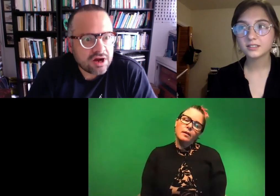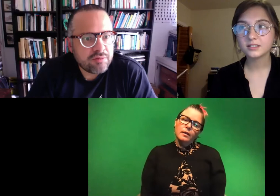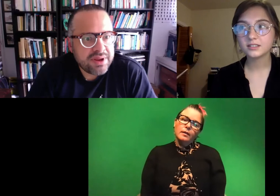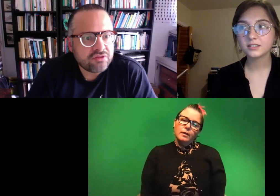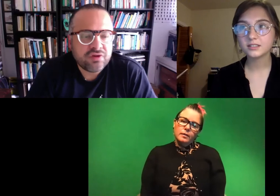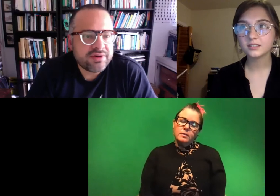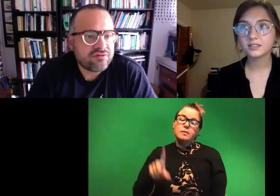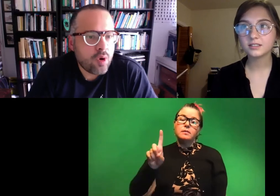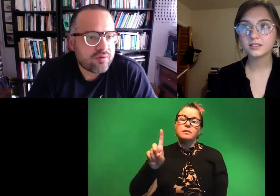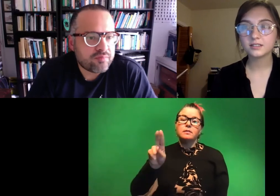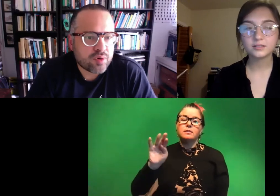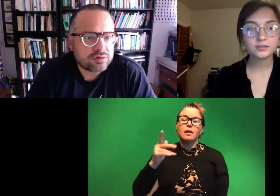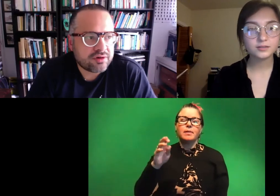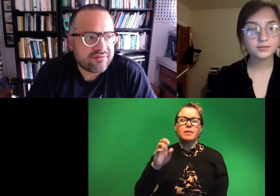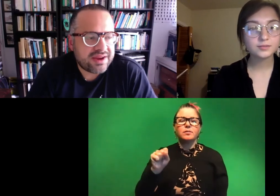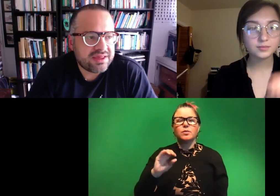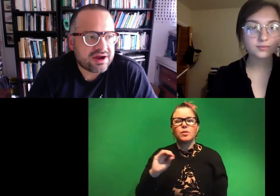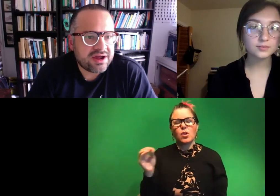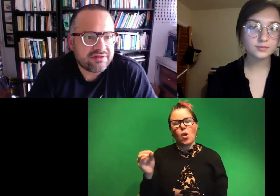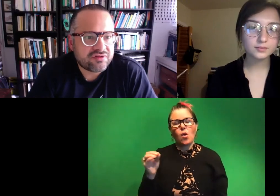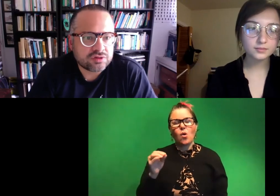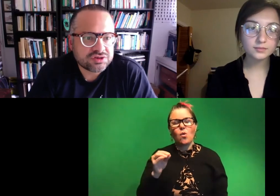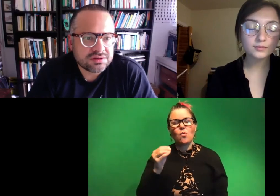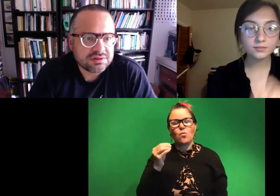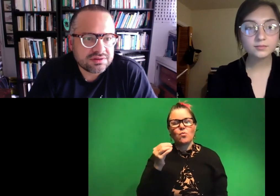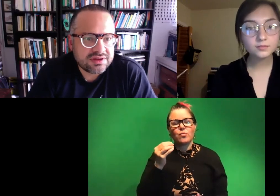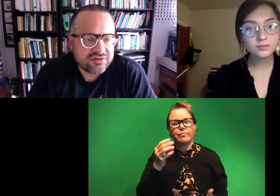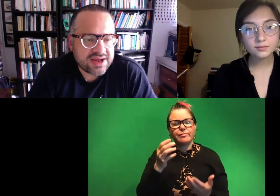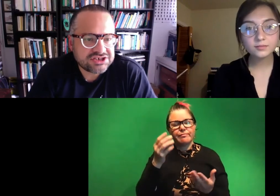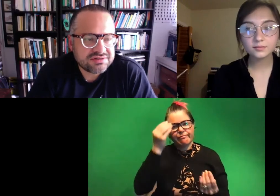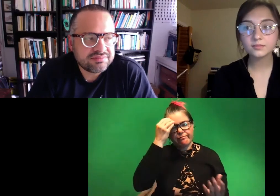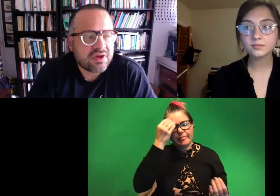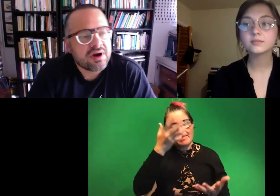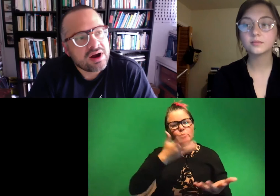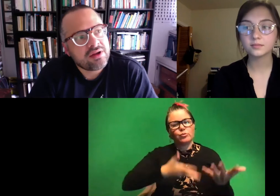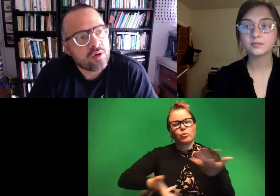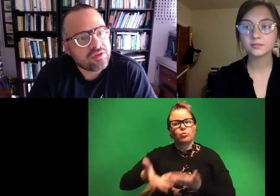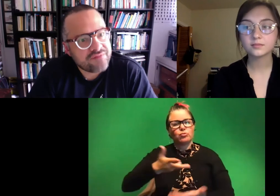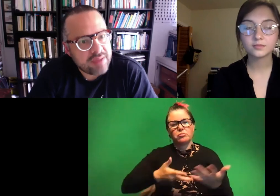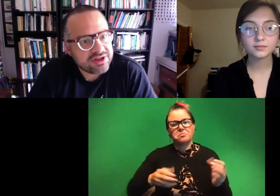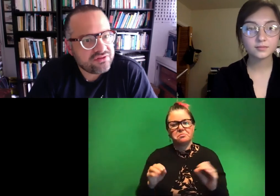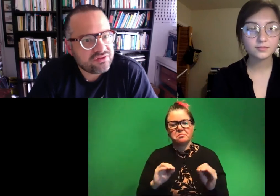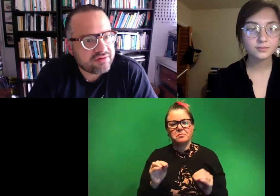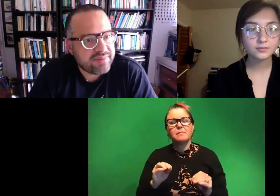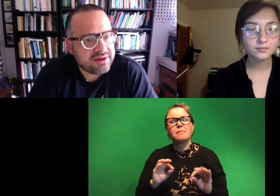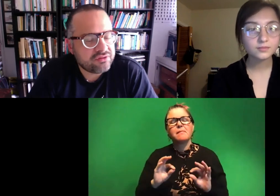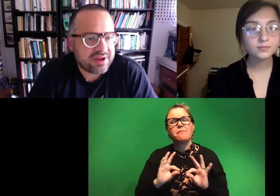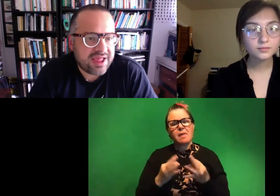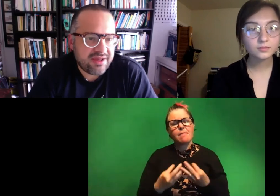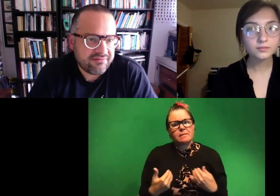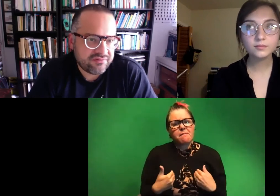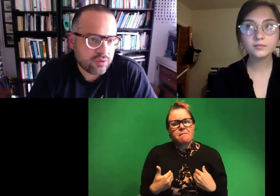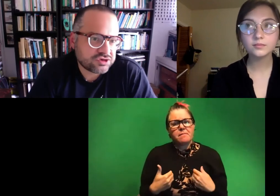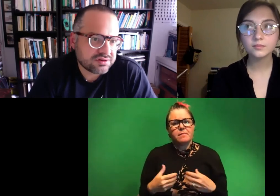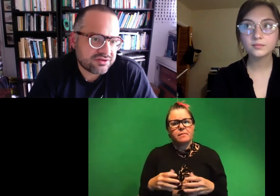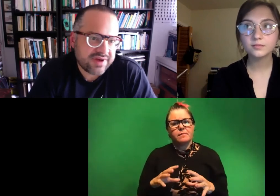In dung beetles, there is no report of any kind of social interaction. There are other families of beetles that